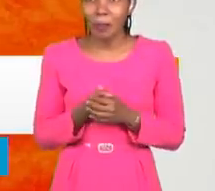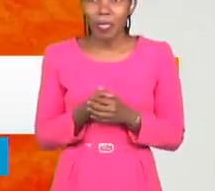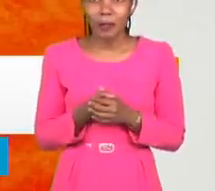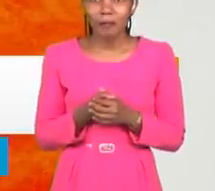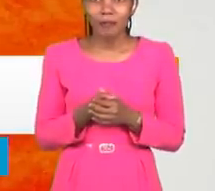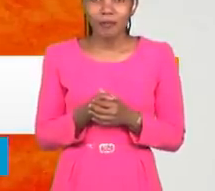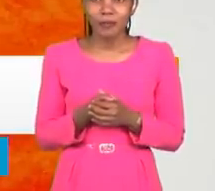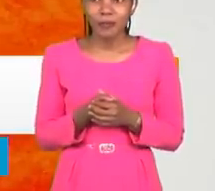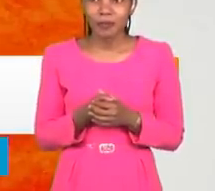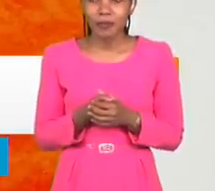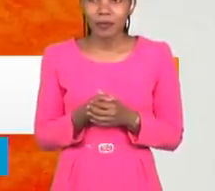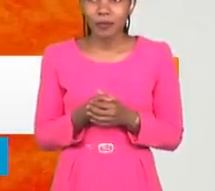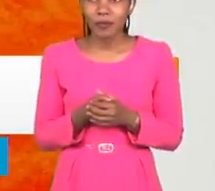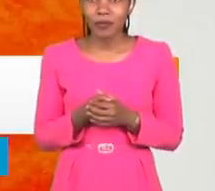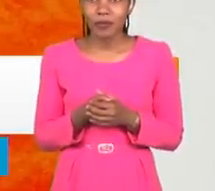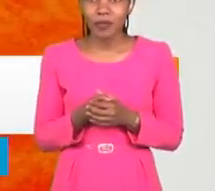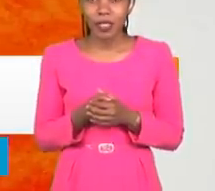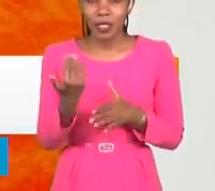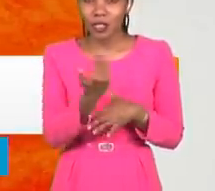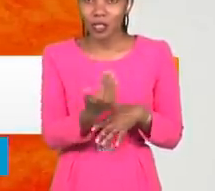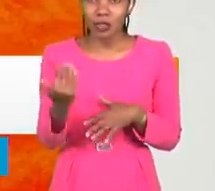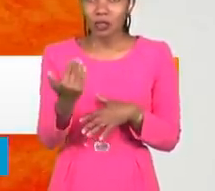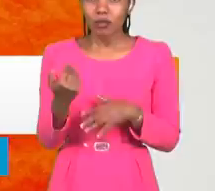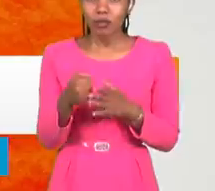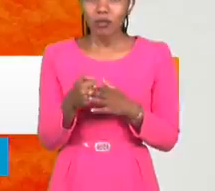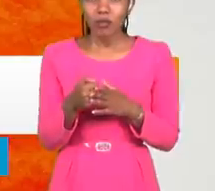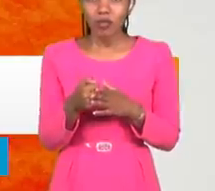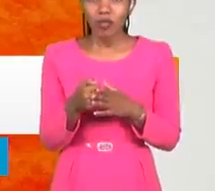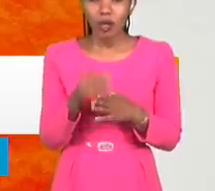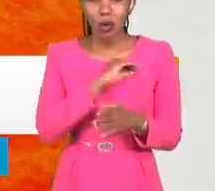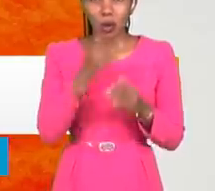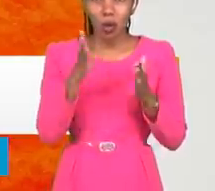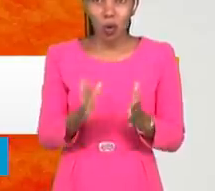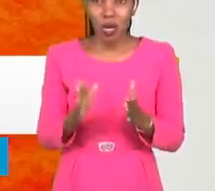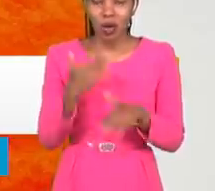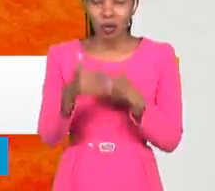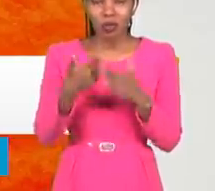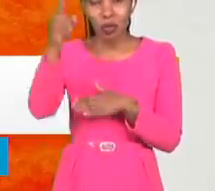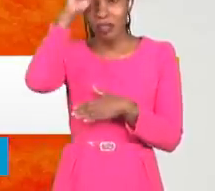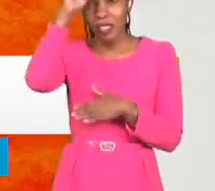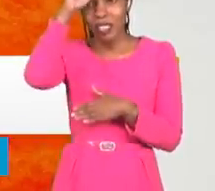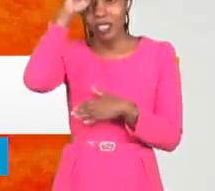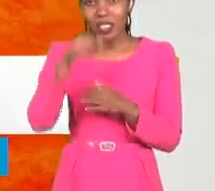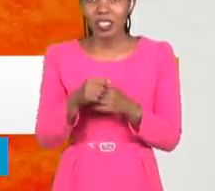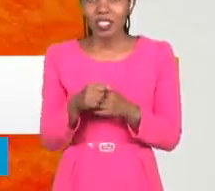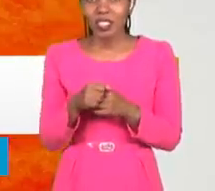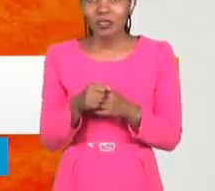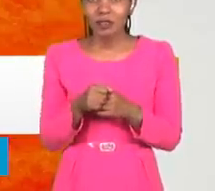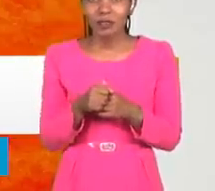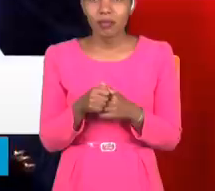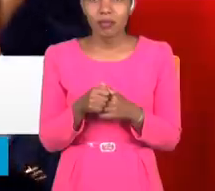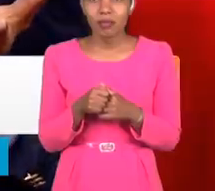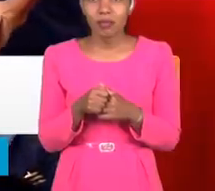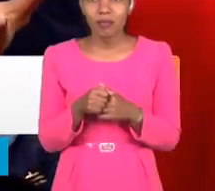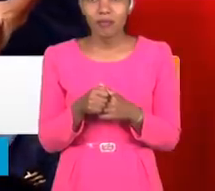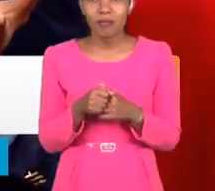anyway are all parents. Anyway. The kid belongs to the whole village. It's true we that grew up like that. It's true that. Very yeah true. Unachapwa na jirani. Kabisa?